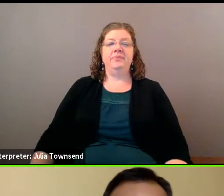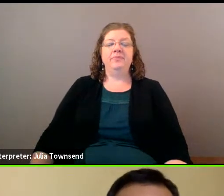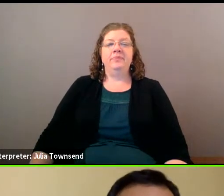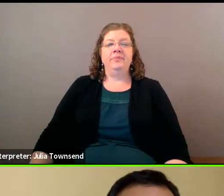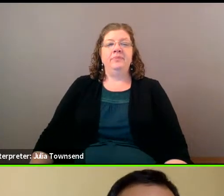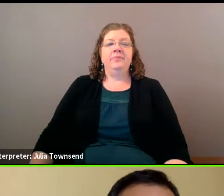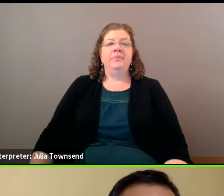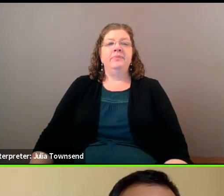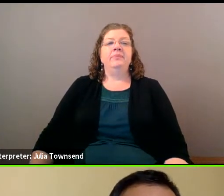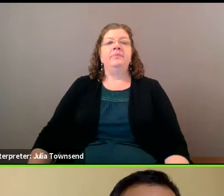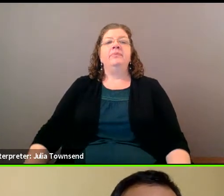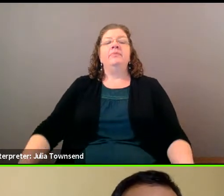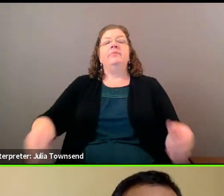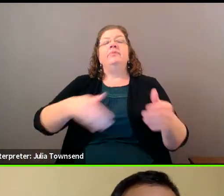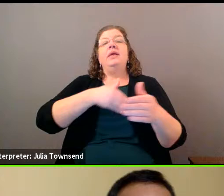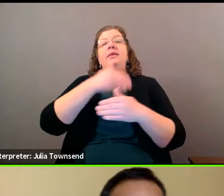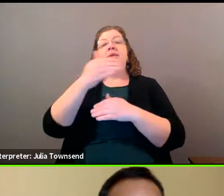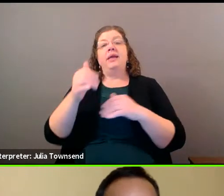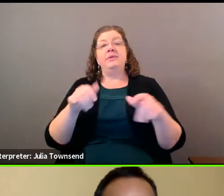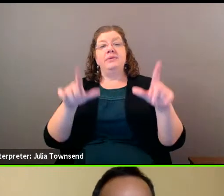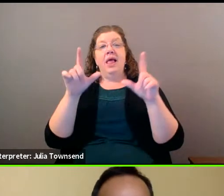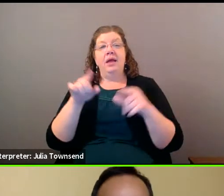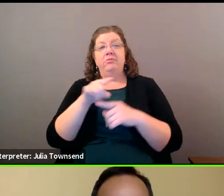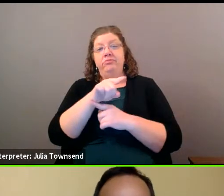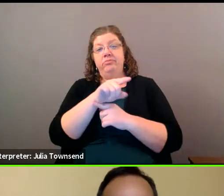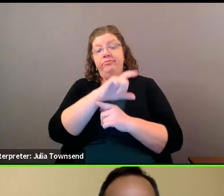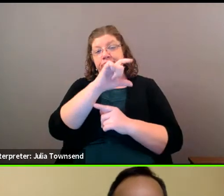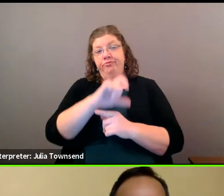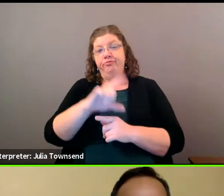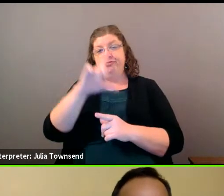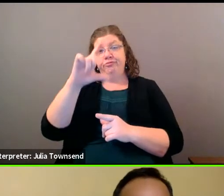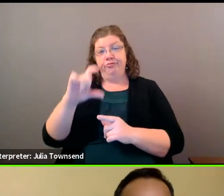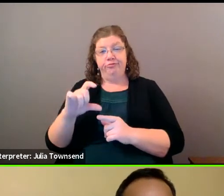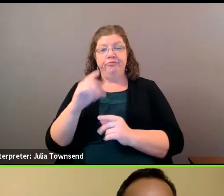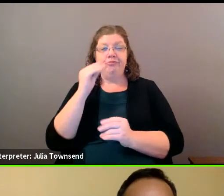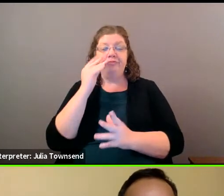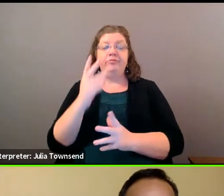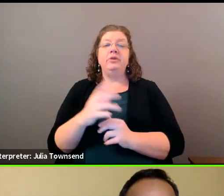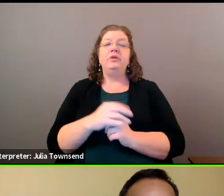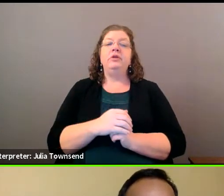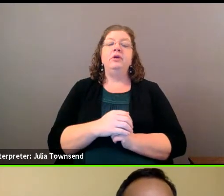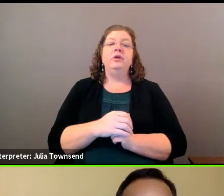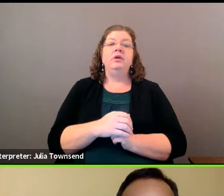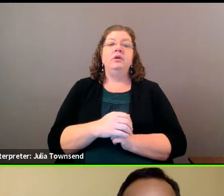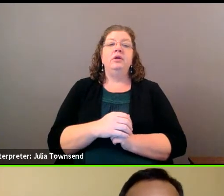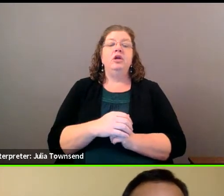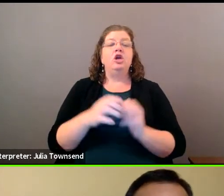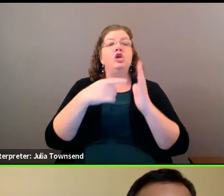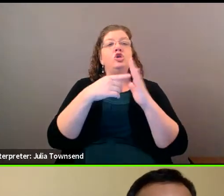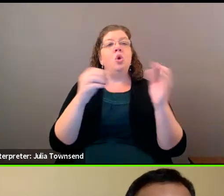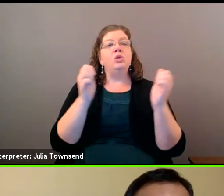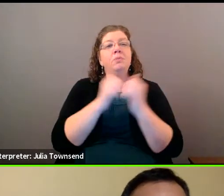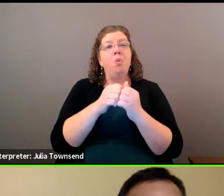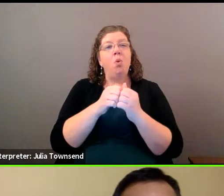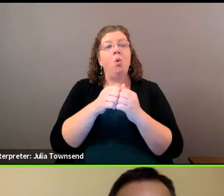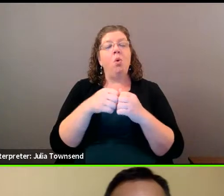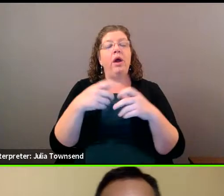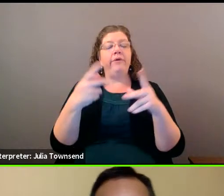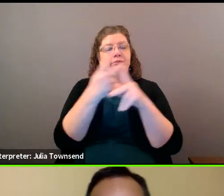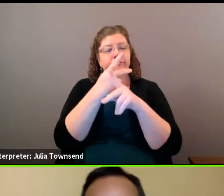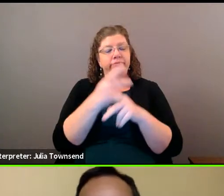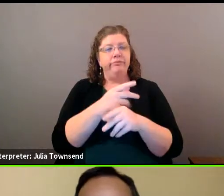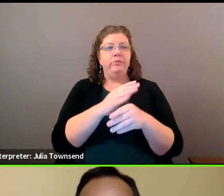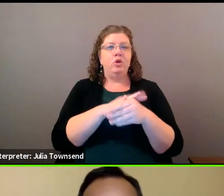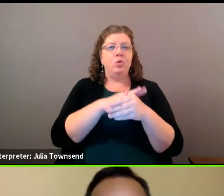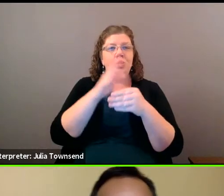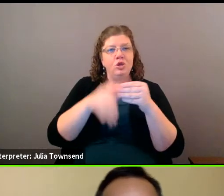Finally, the next slide here, Brian, is a slide that shows more of the quantitative results